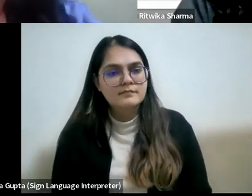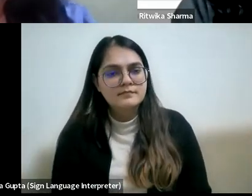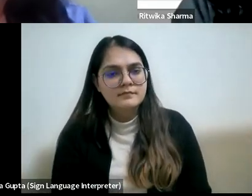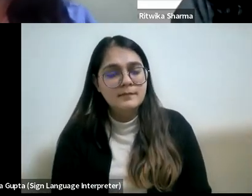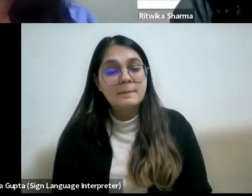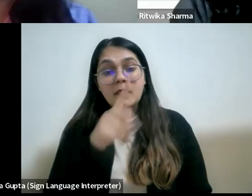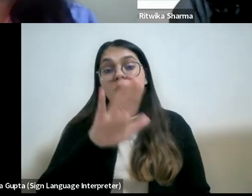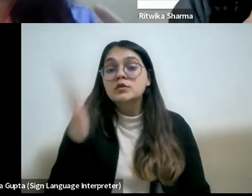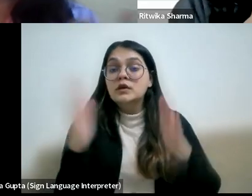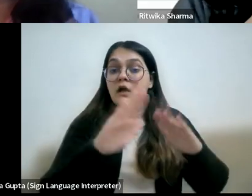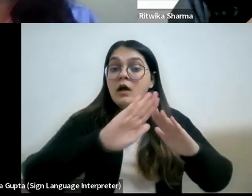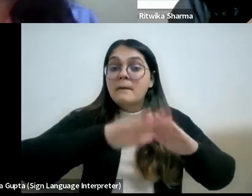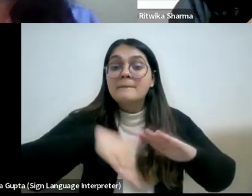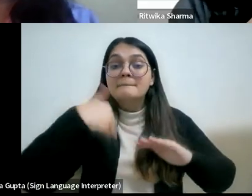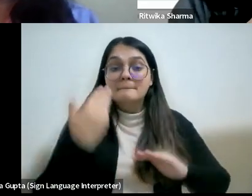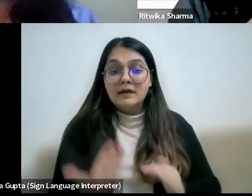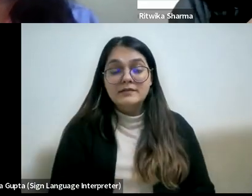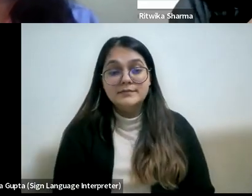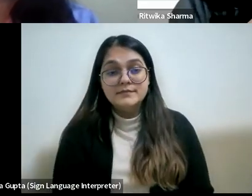And then coming to this